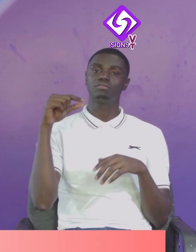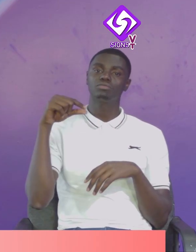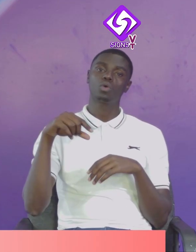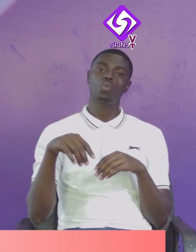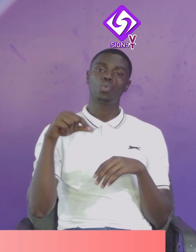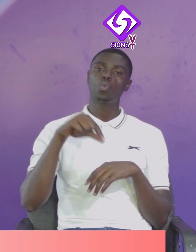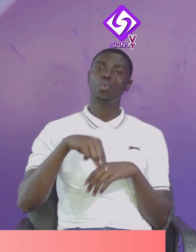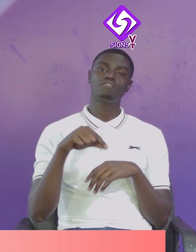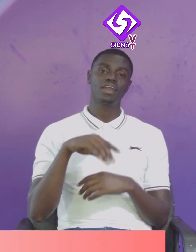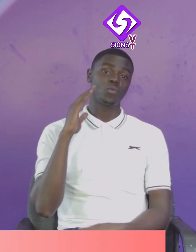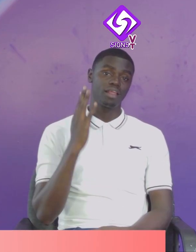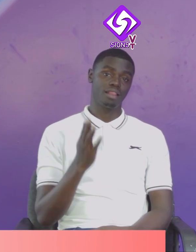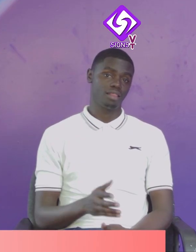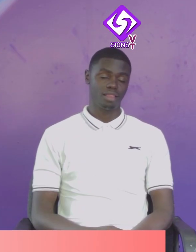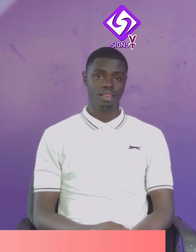don't see